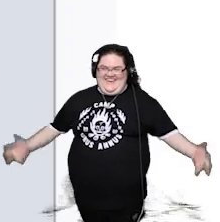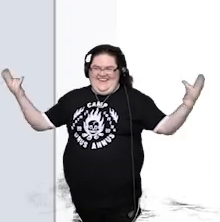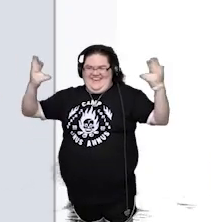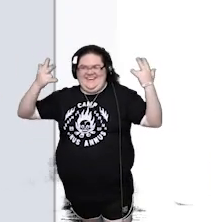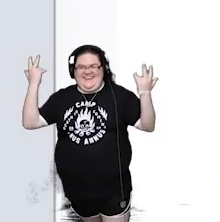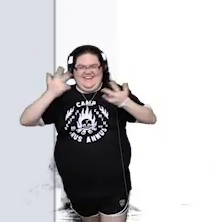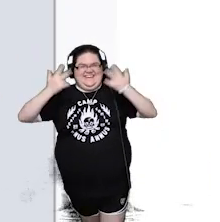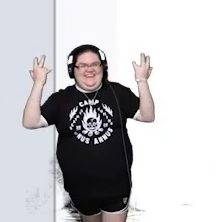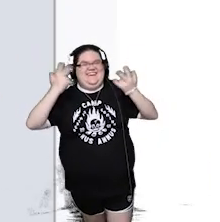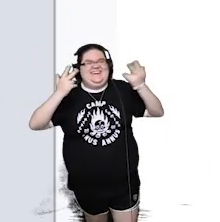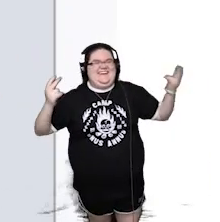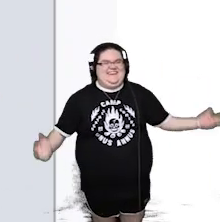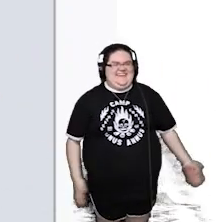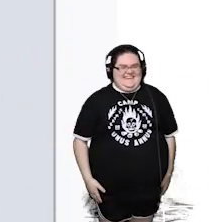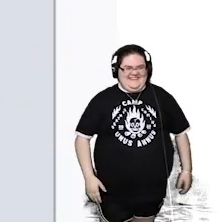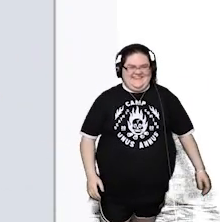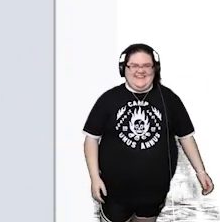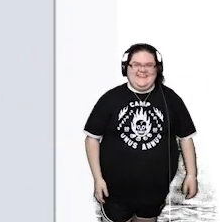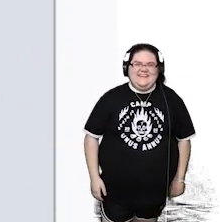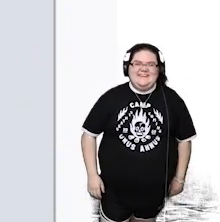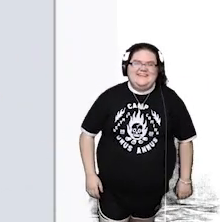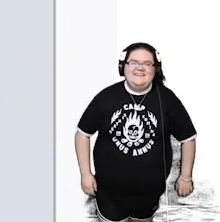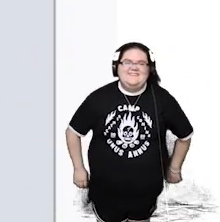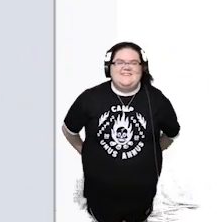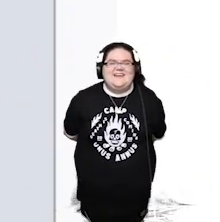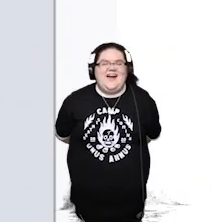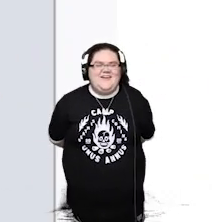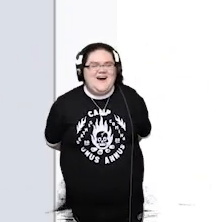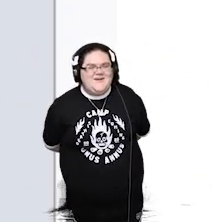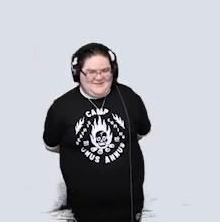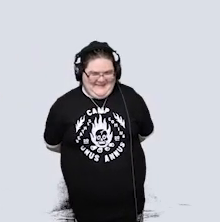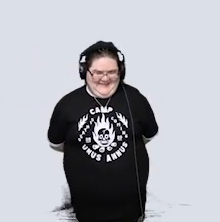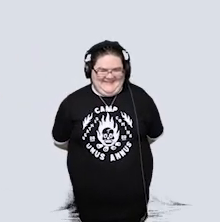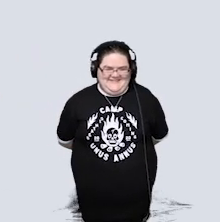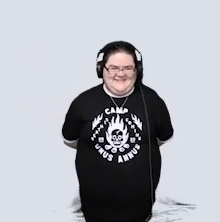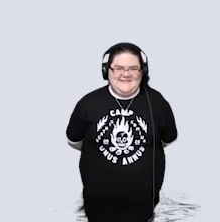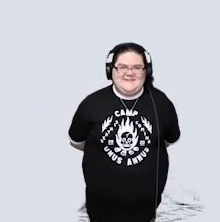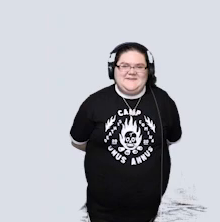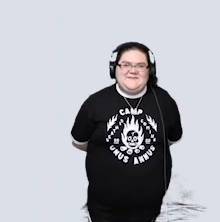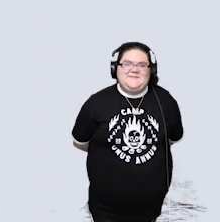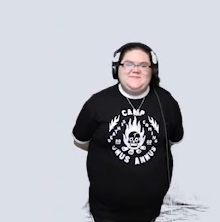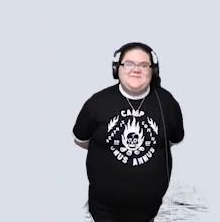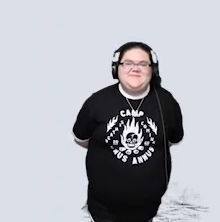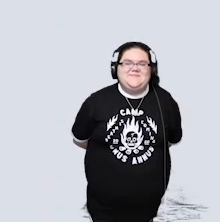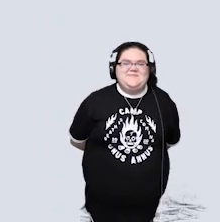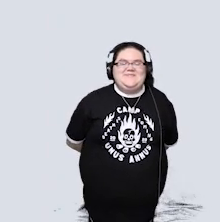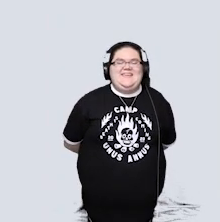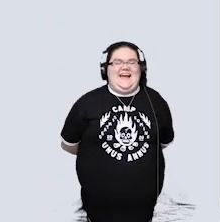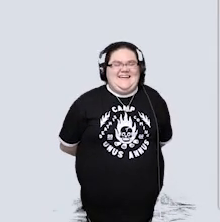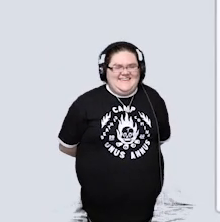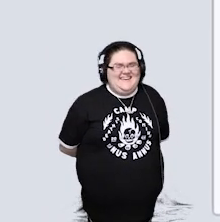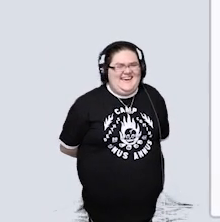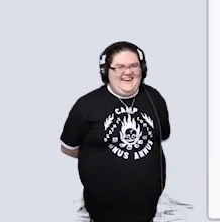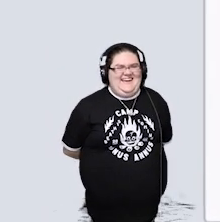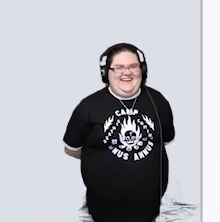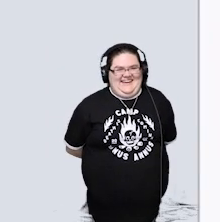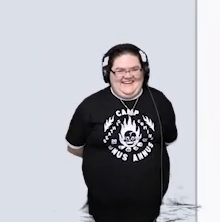Yeah! That's quality. We glow up. We glow up. We glow up. Vic, when he has no place to put his